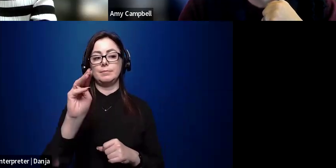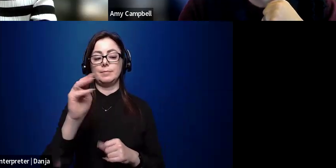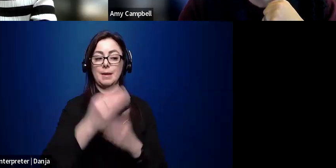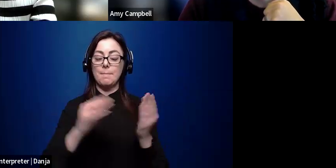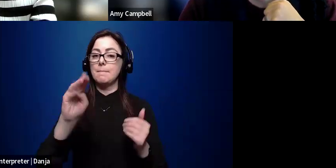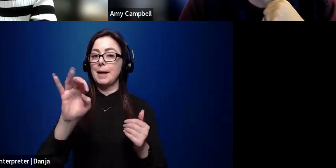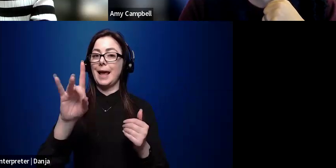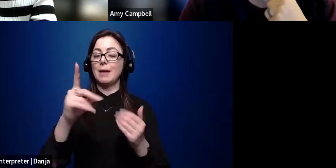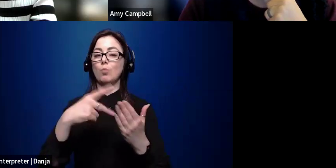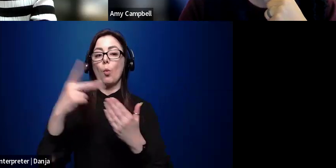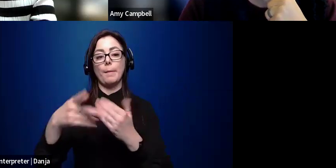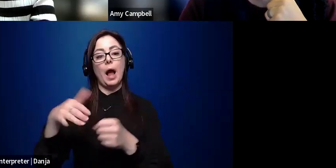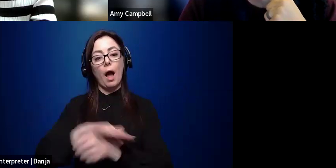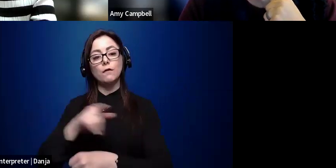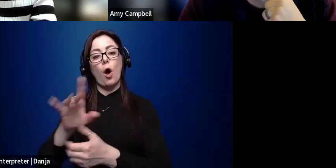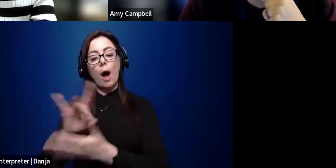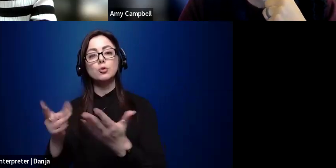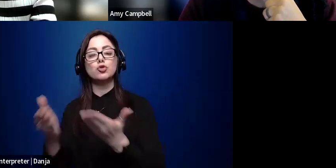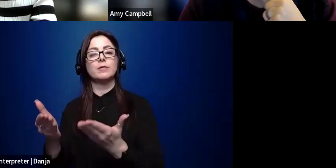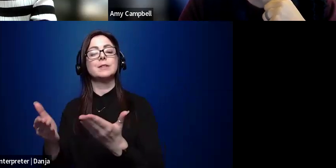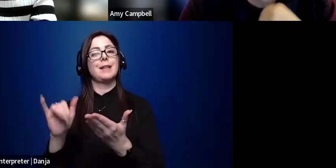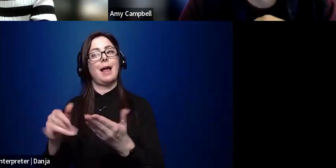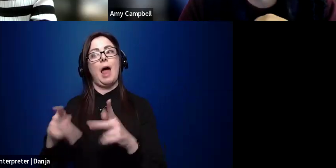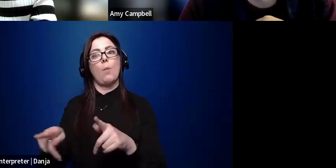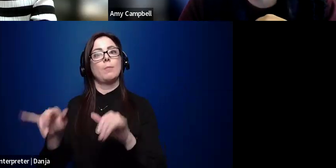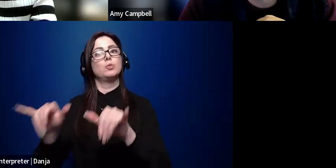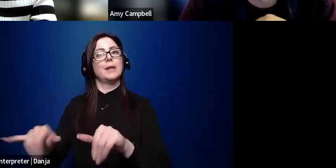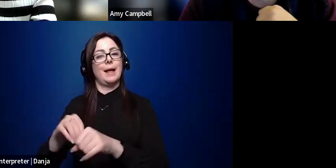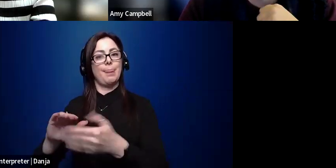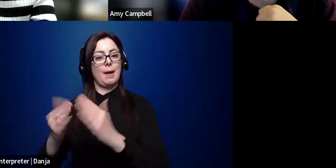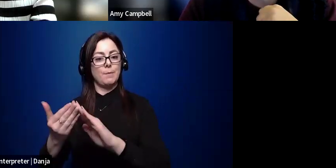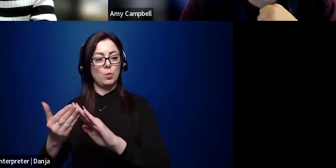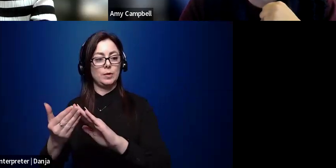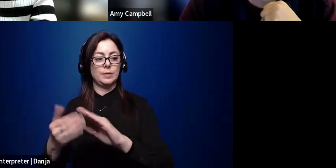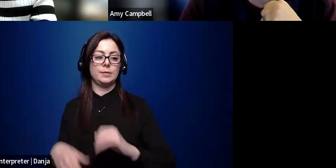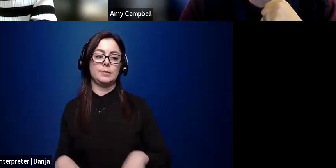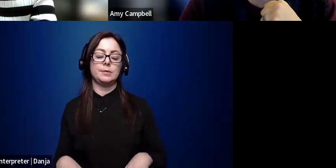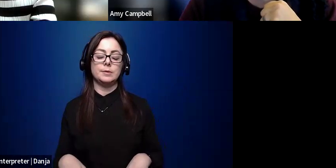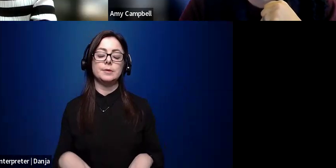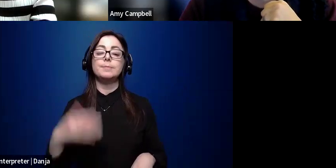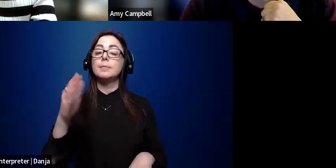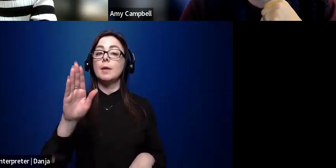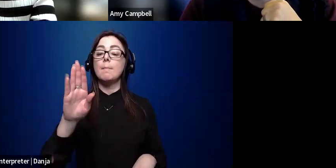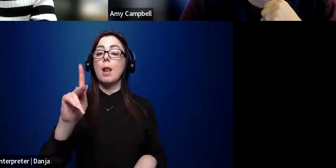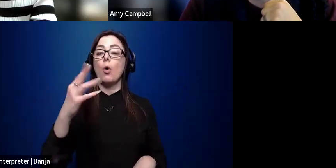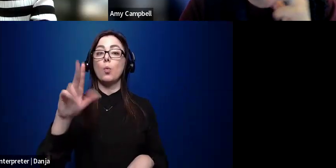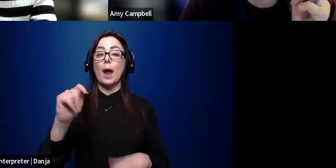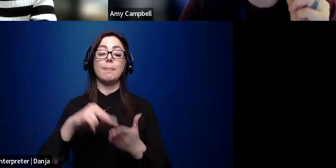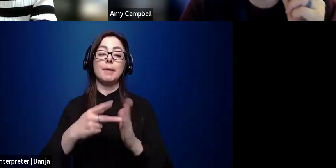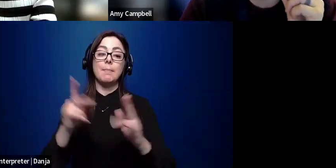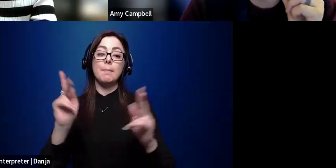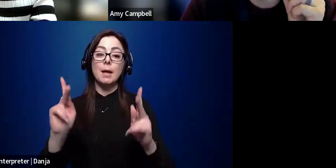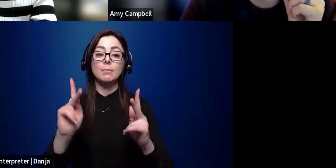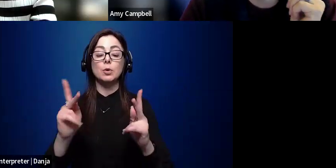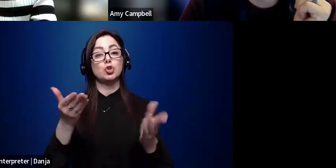community. And block grants could lead to more people being served in more restrictive settings. We